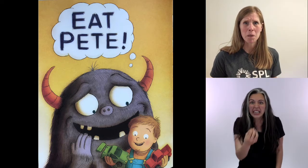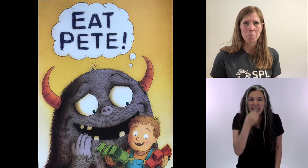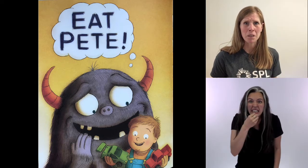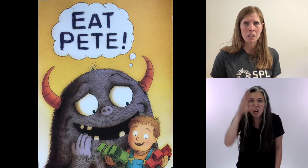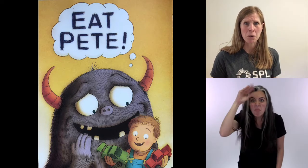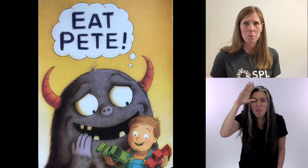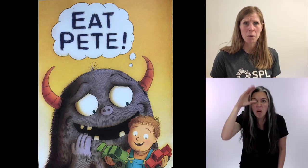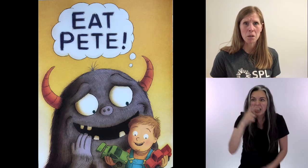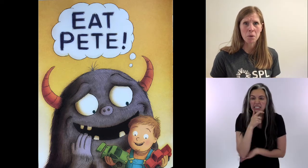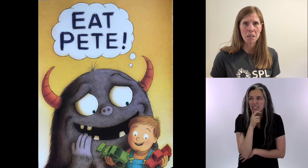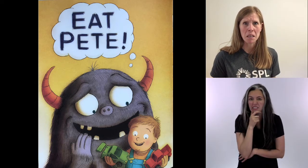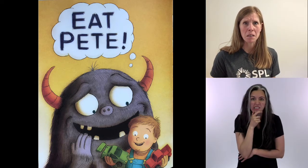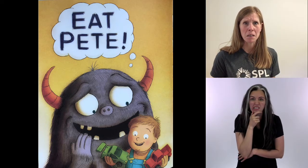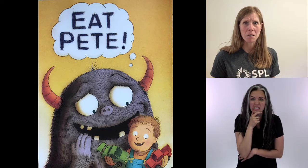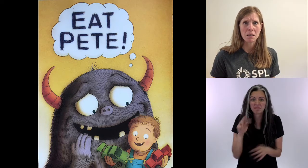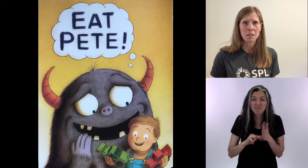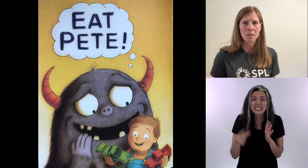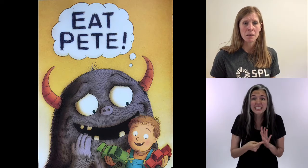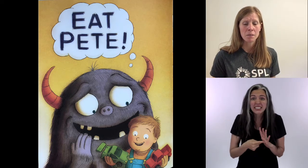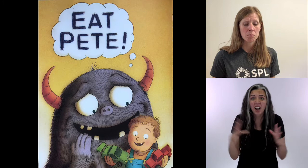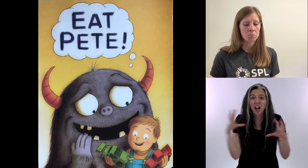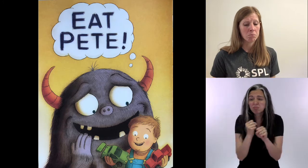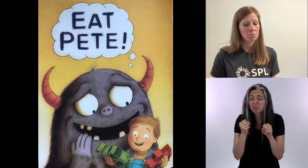That would be a pretty short book, wouldn't it?